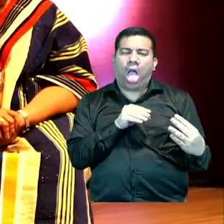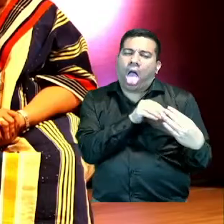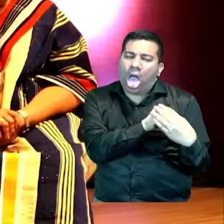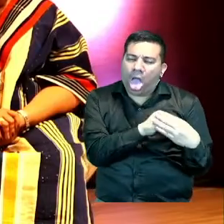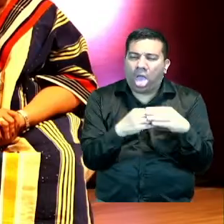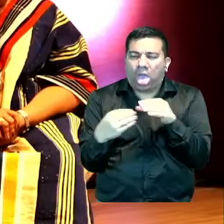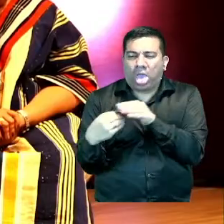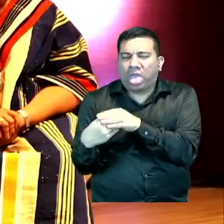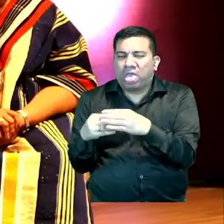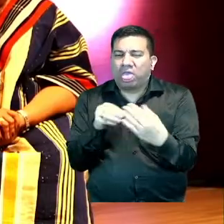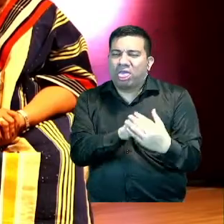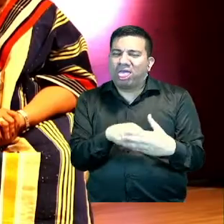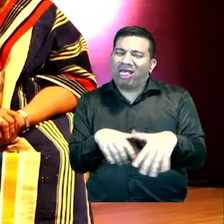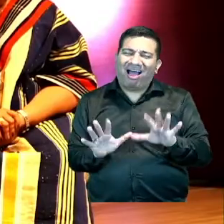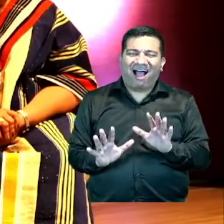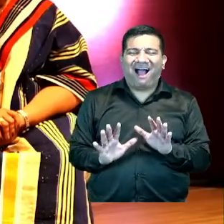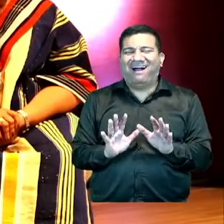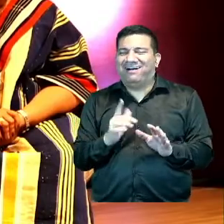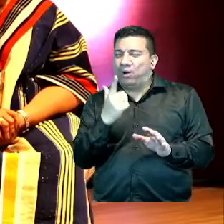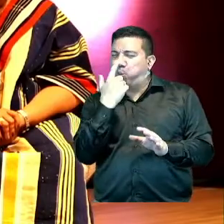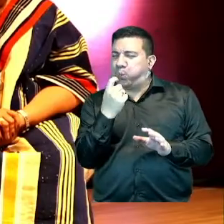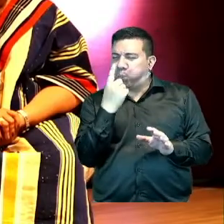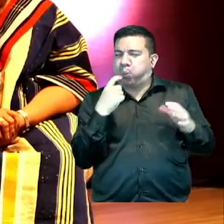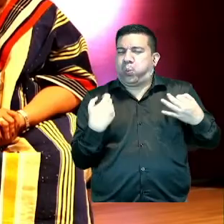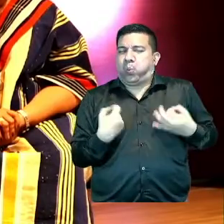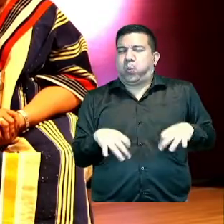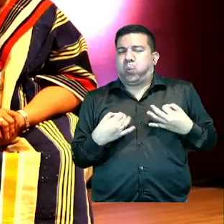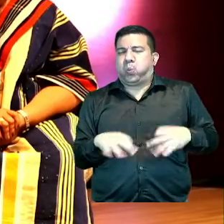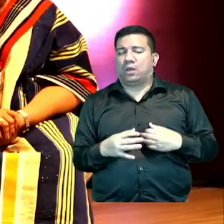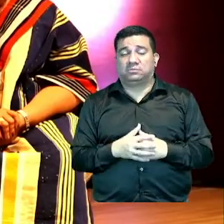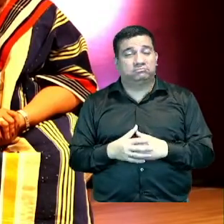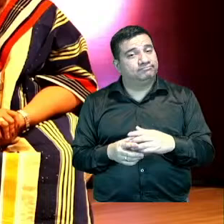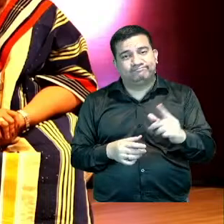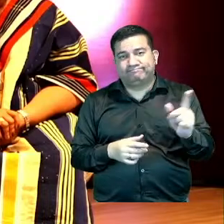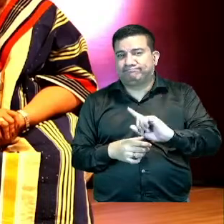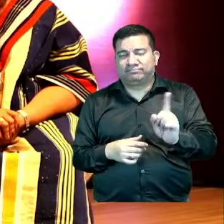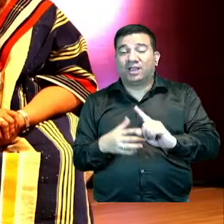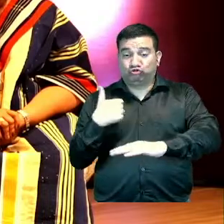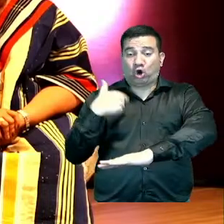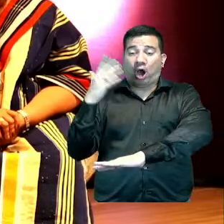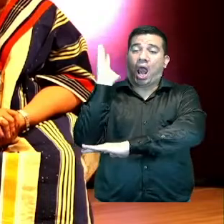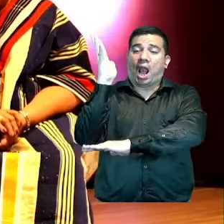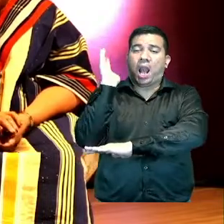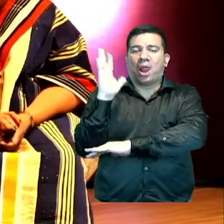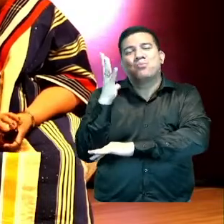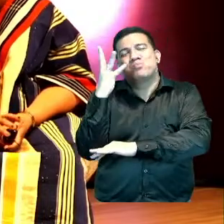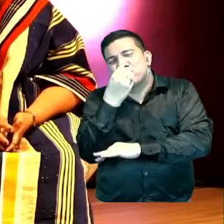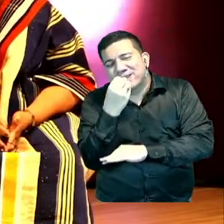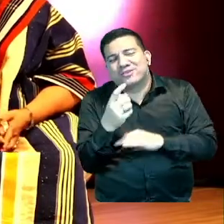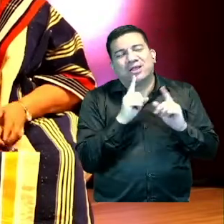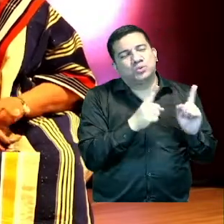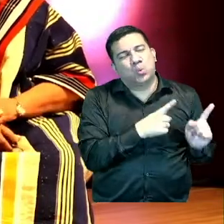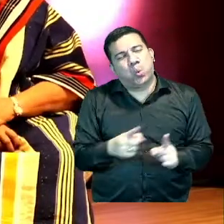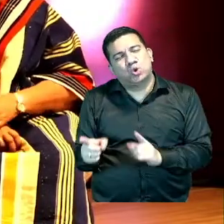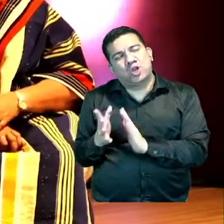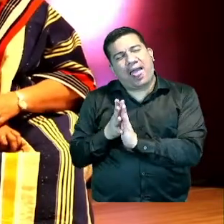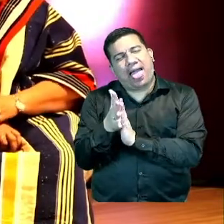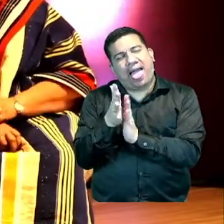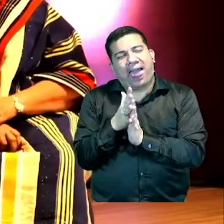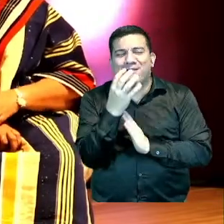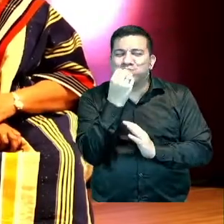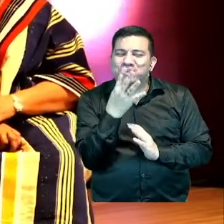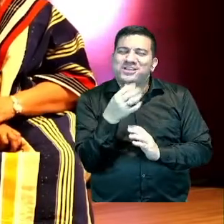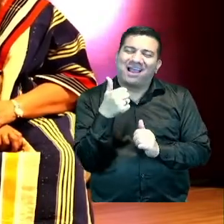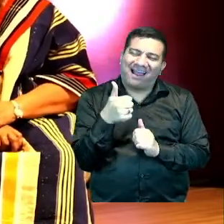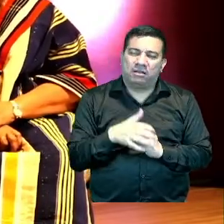others or to endorse nice speeches. I came to the Vice President's office to